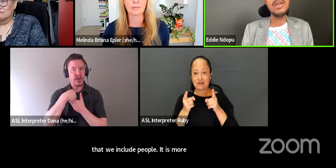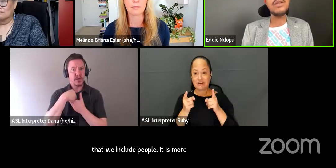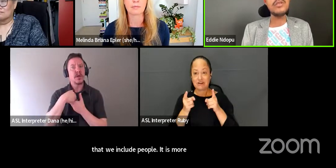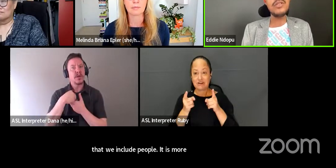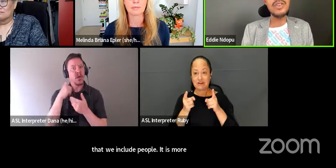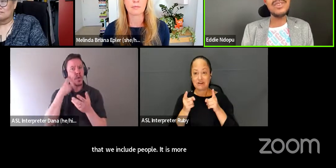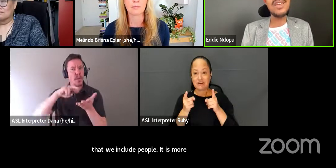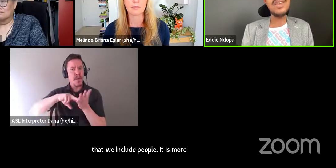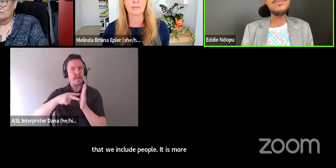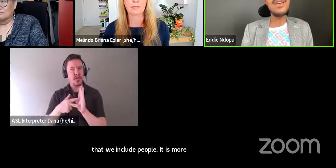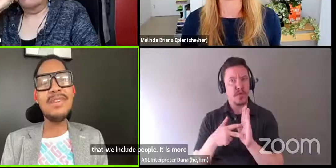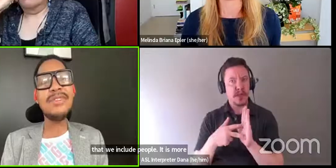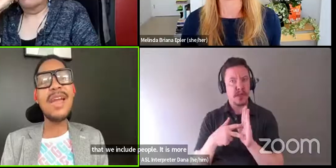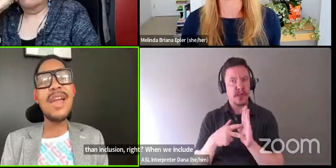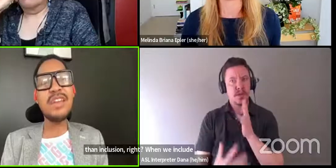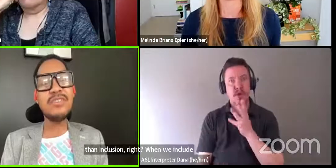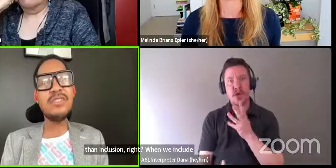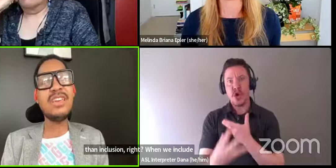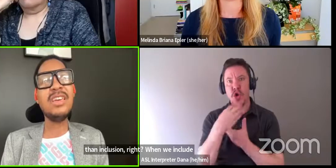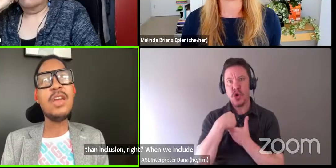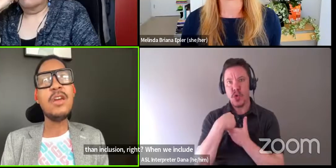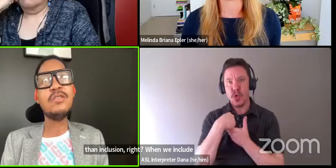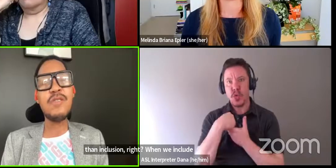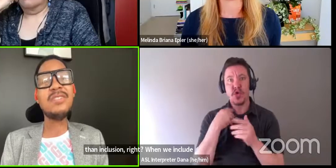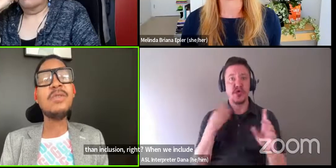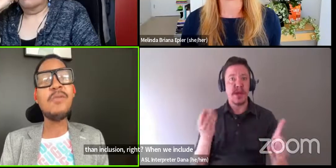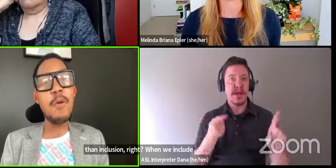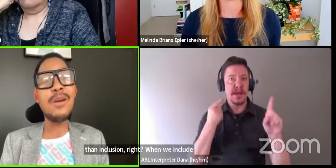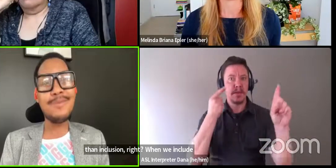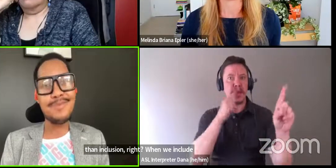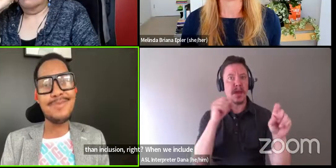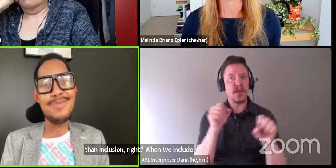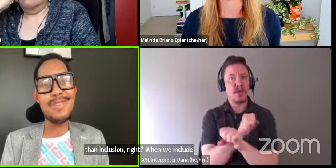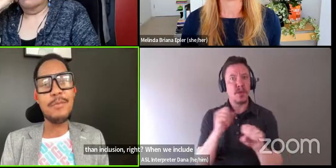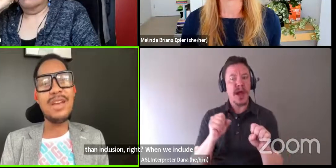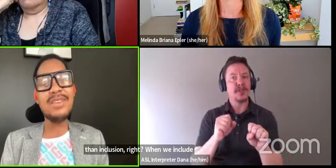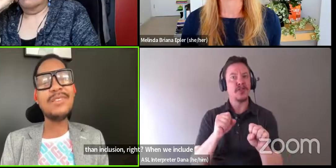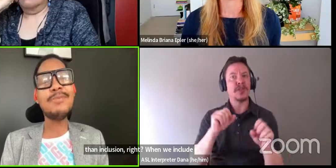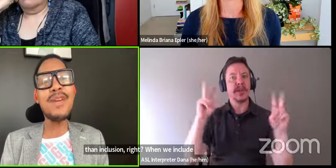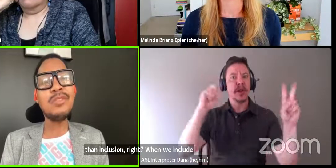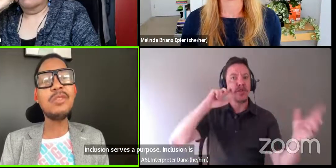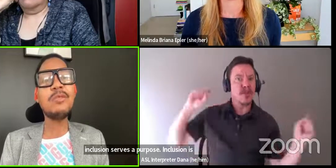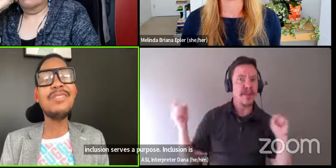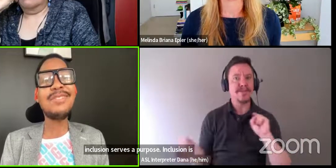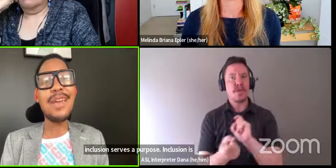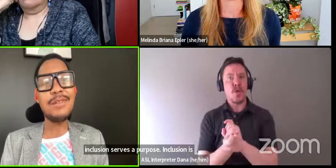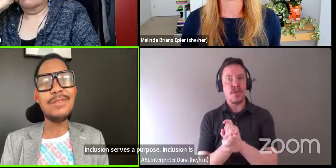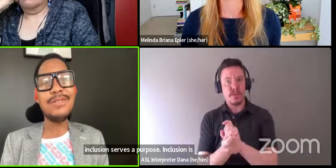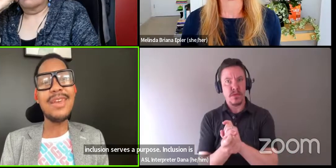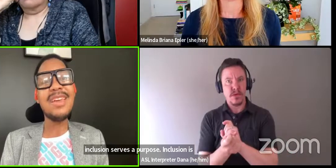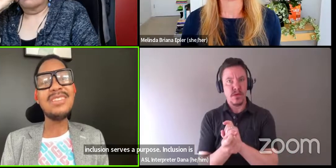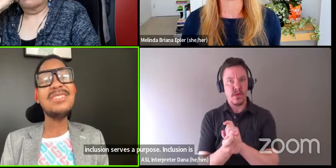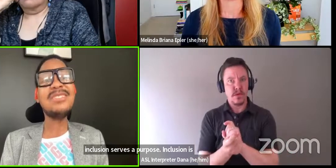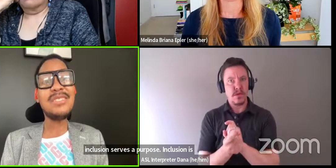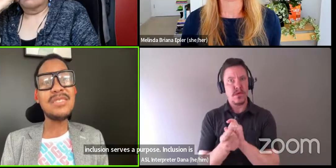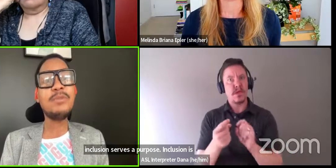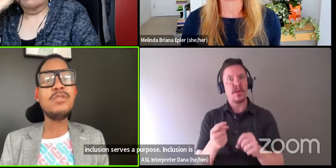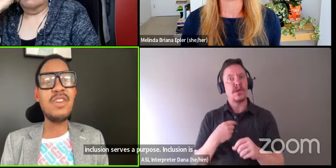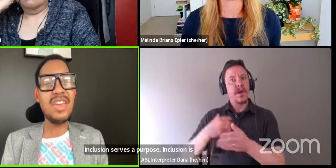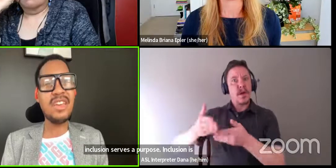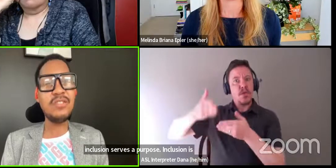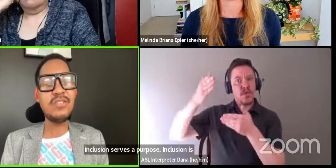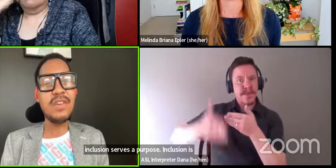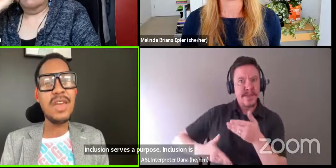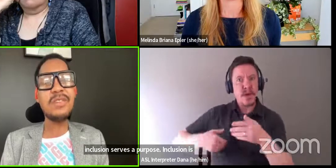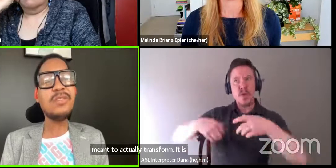purpose. Inclusion is meant to actually transform, right? It is meant to result in